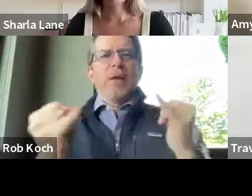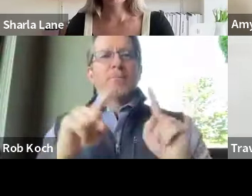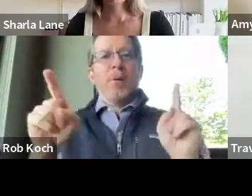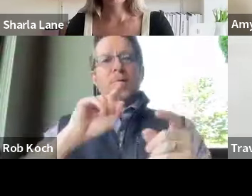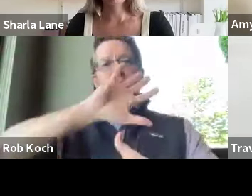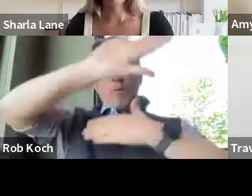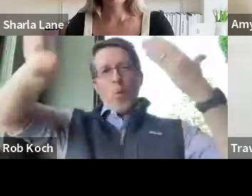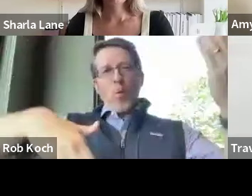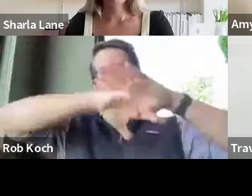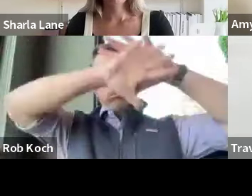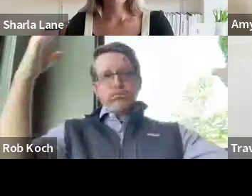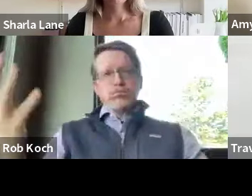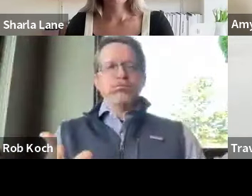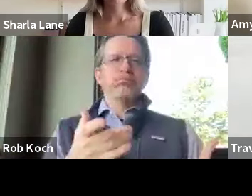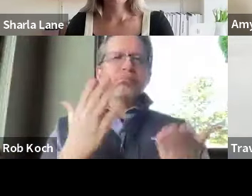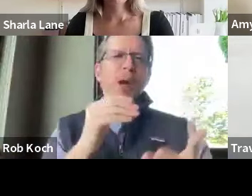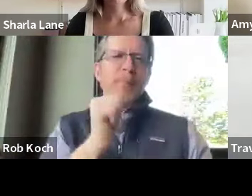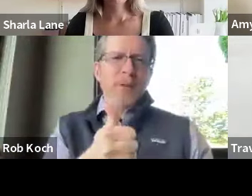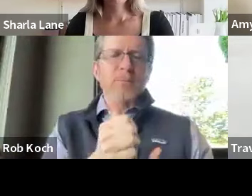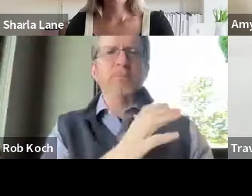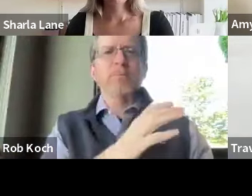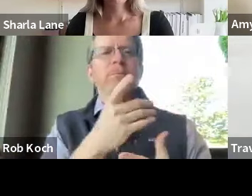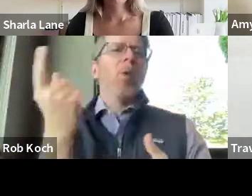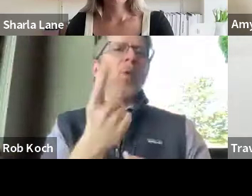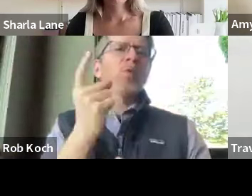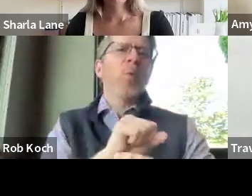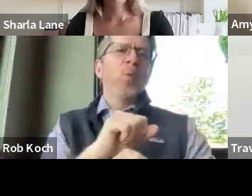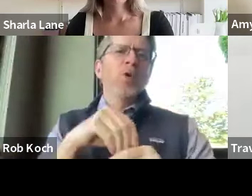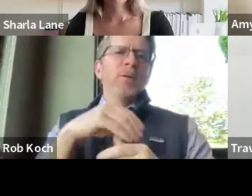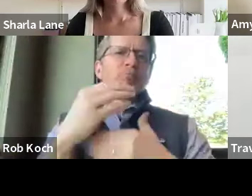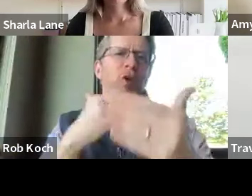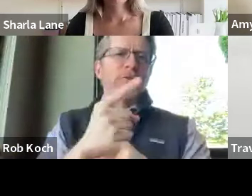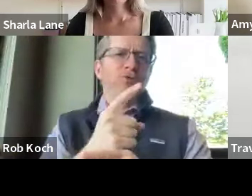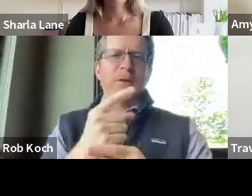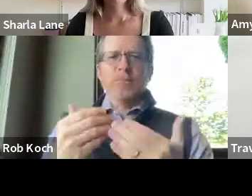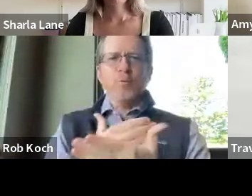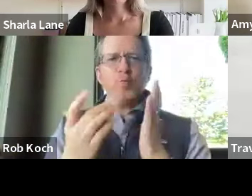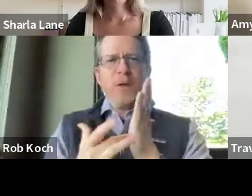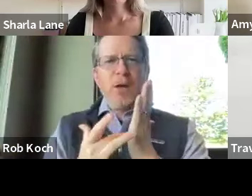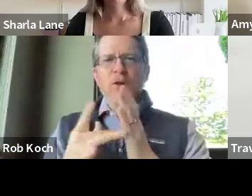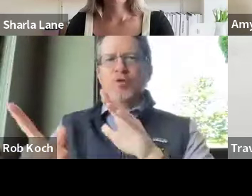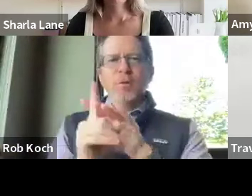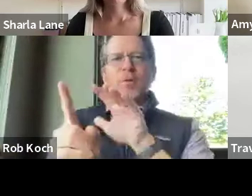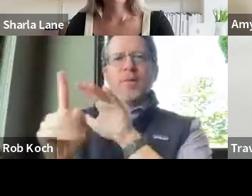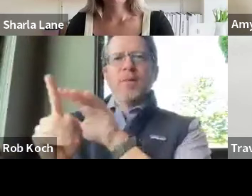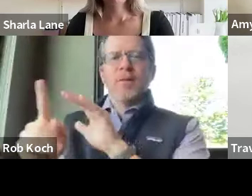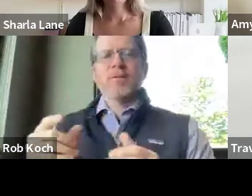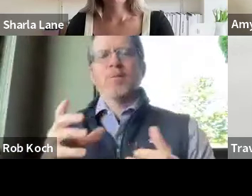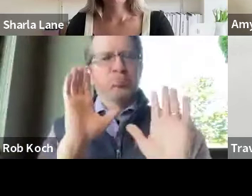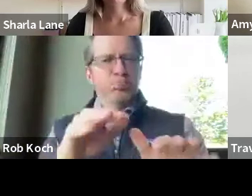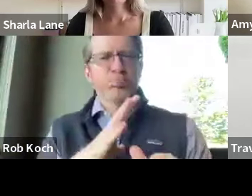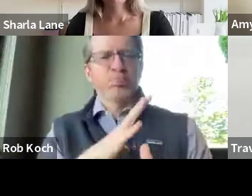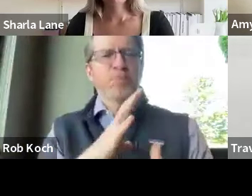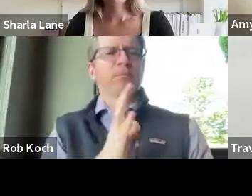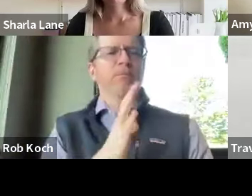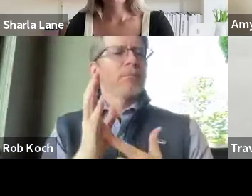5 words. That could be a hard deadline. But for the whole overall project, we don't need one. It's always going to be a work in progress.